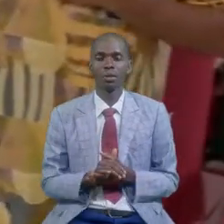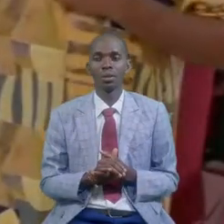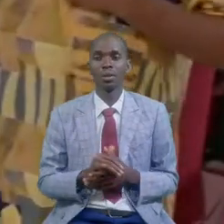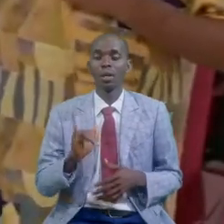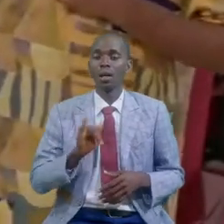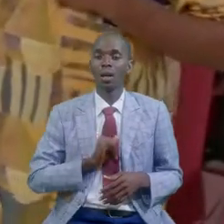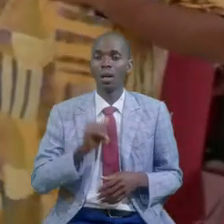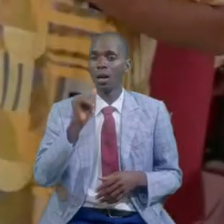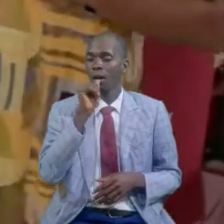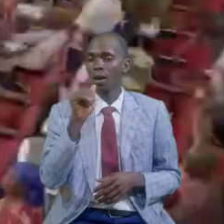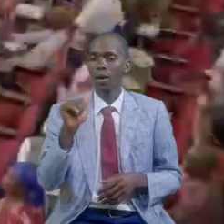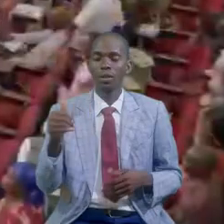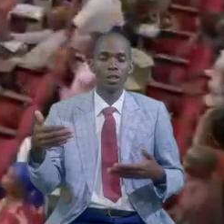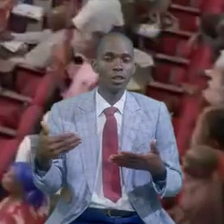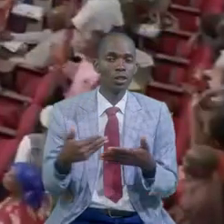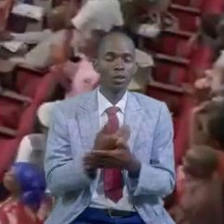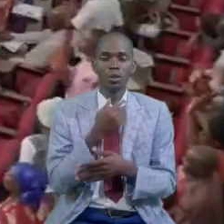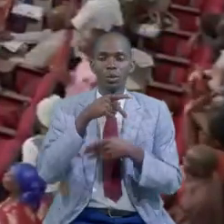new professional.